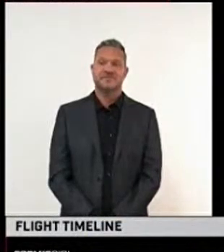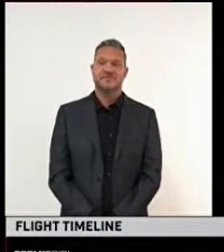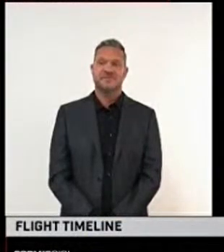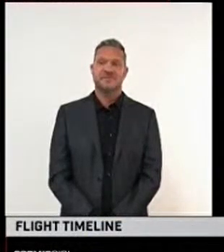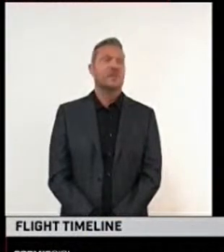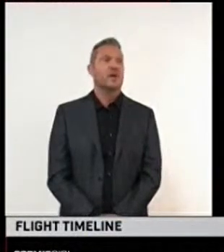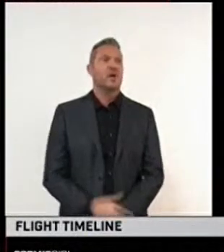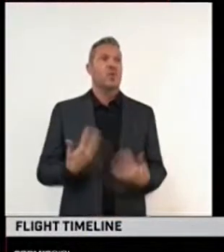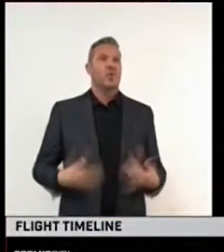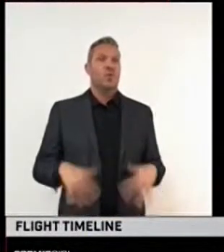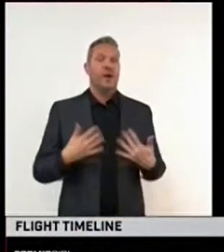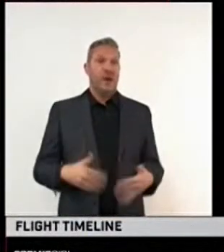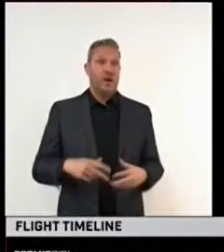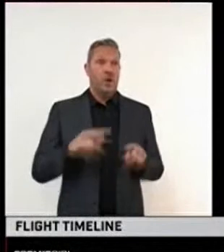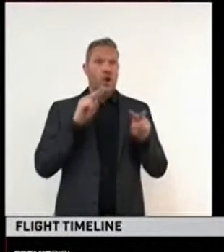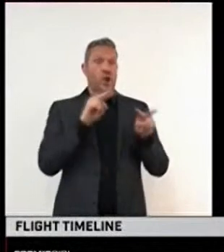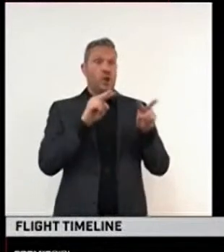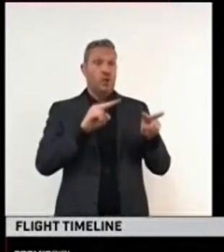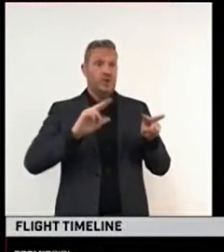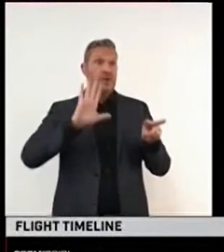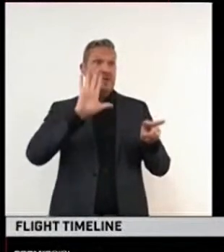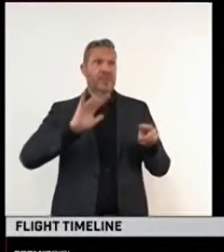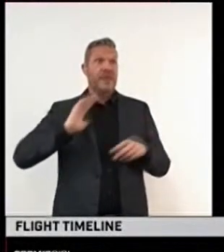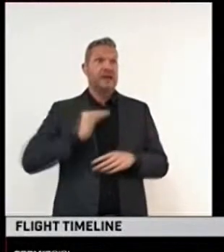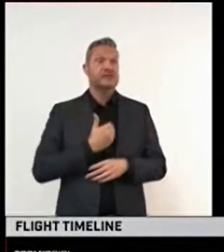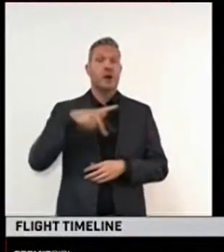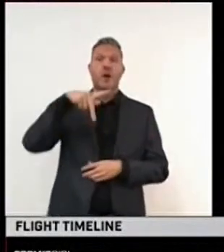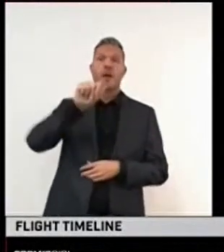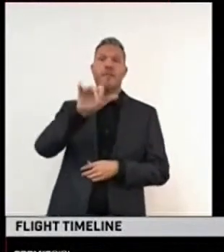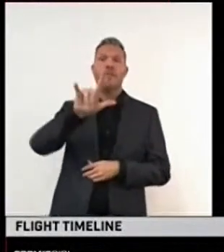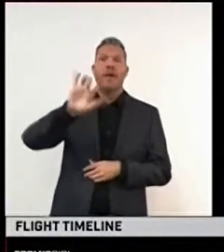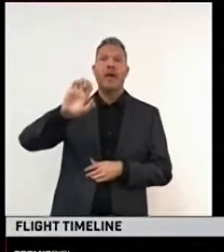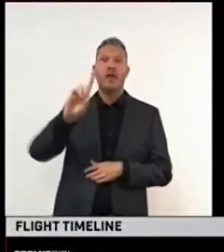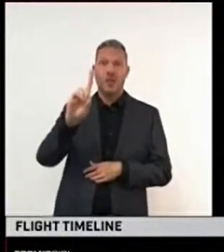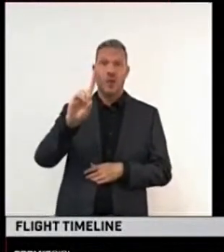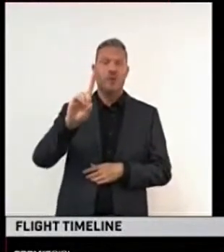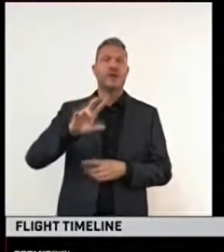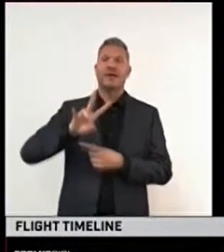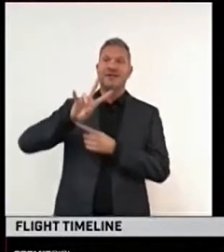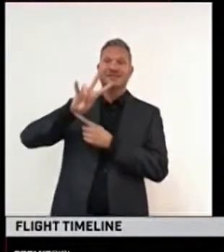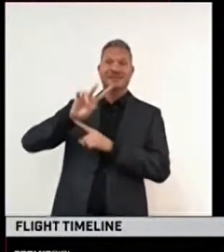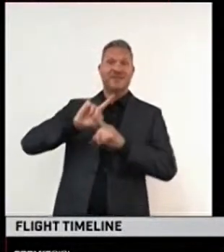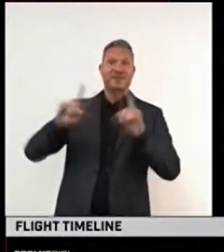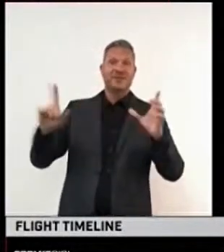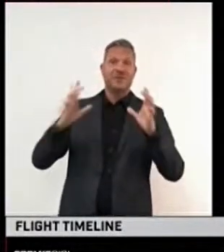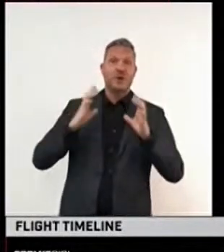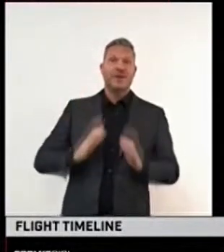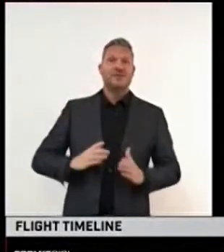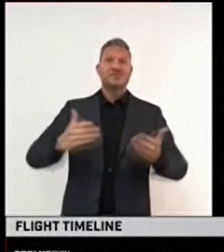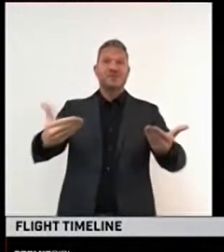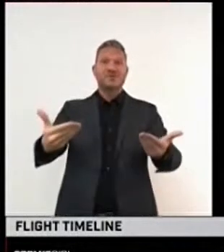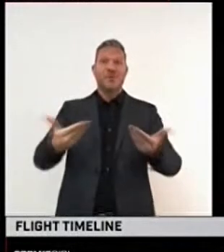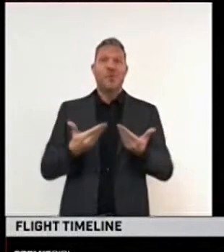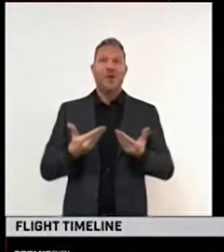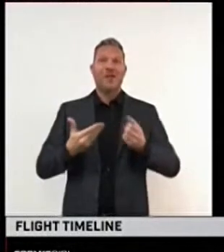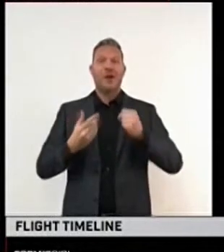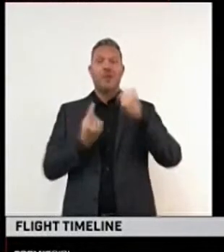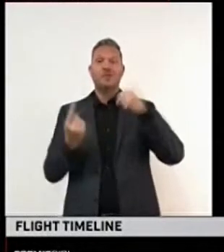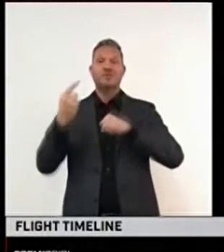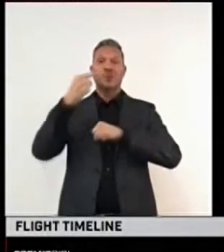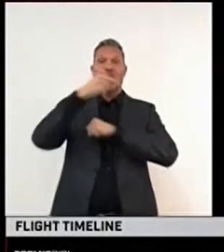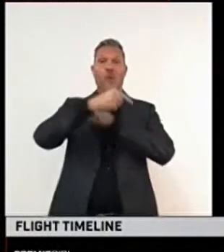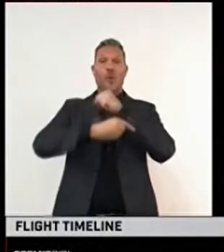Yeah, look at that. There's our integrated payload stack. Again, to our 7 customers, welcome to orbit. You know, if we have more time in